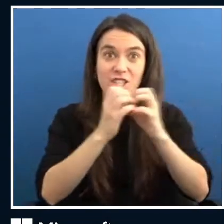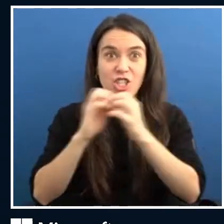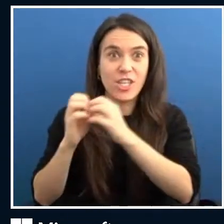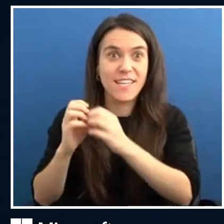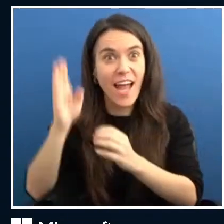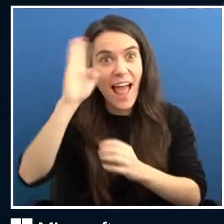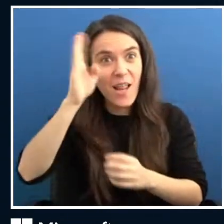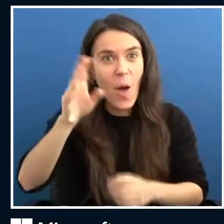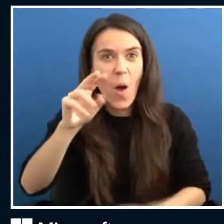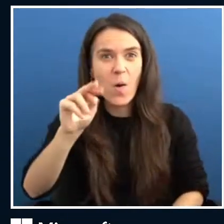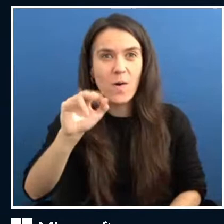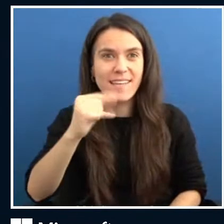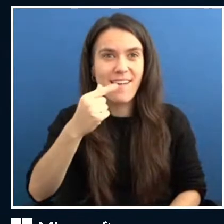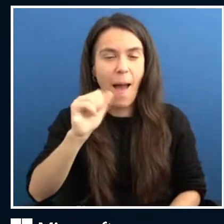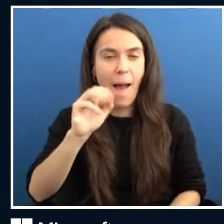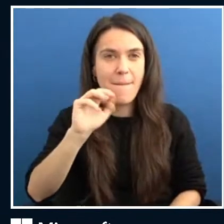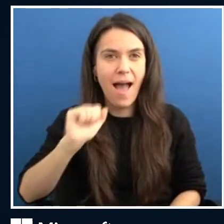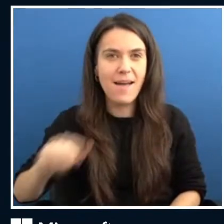I think you are